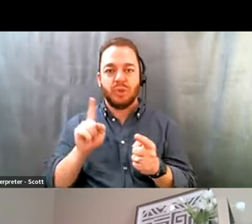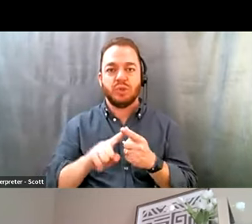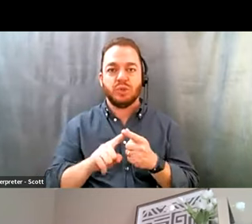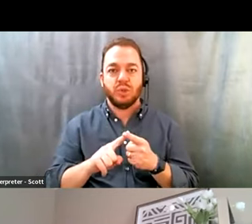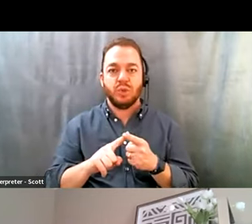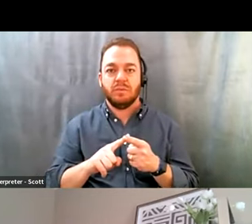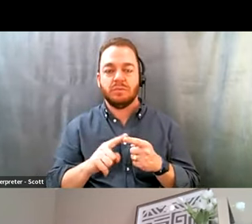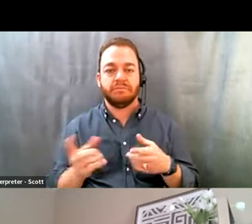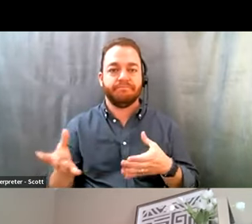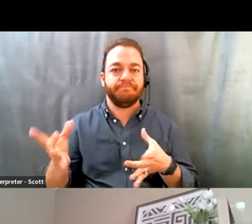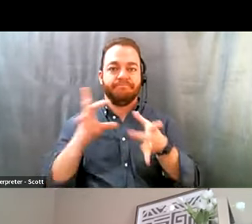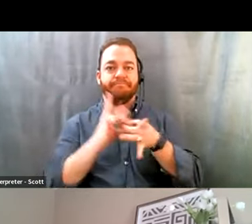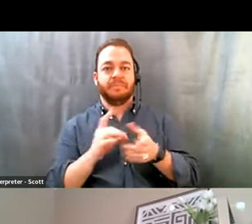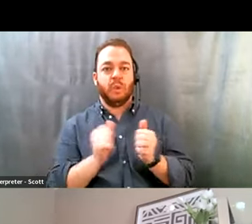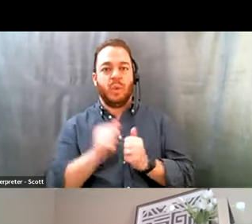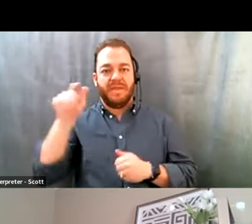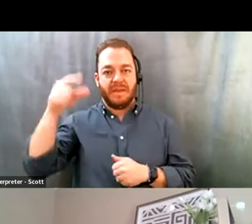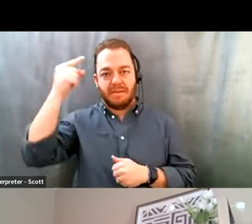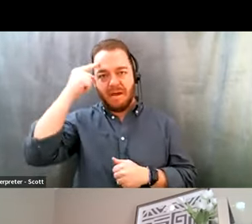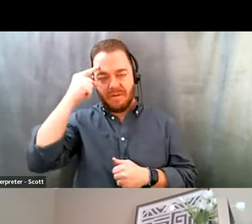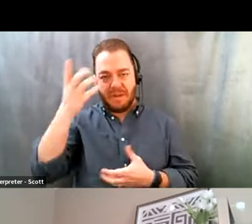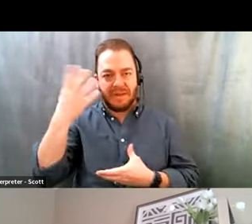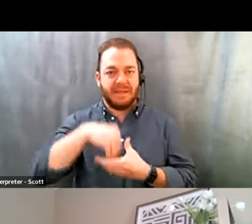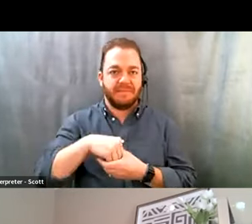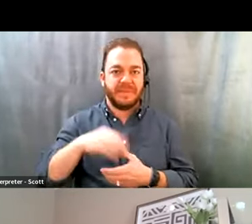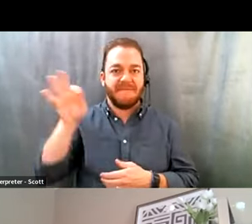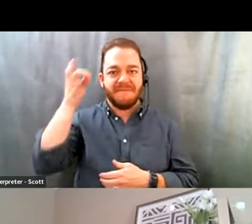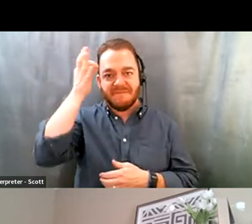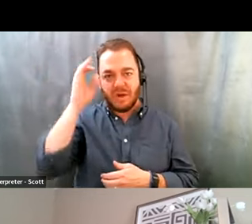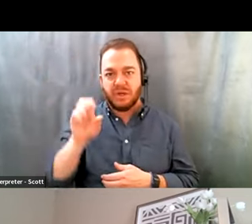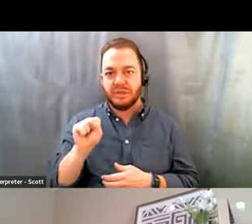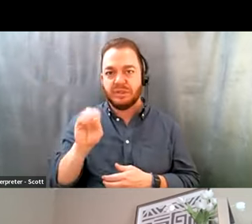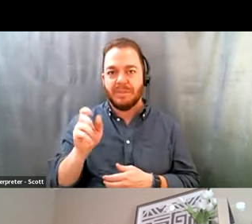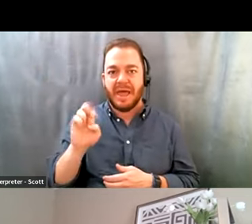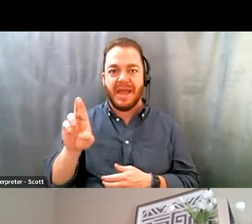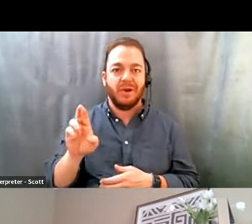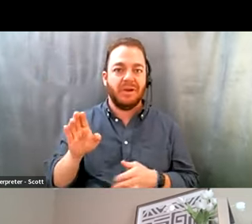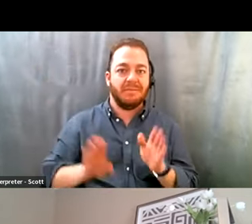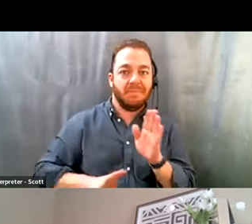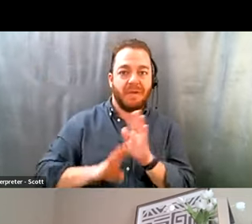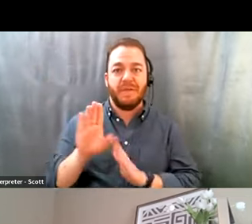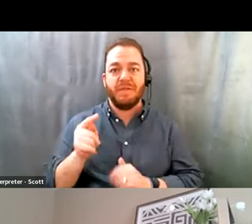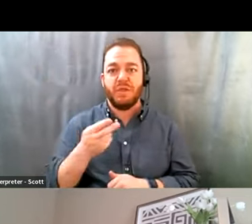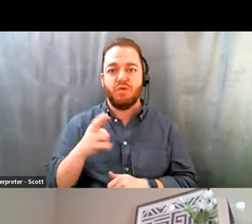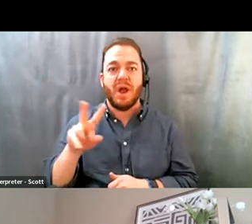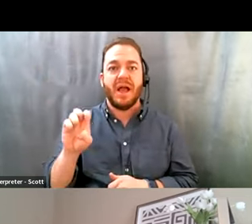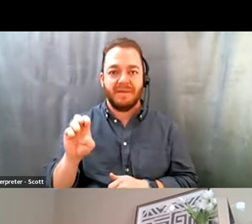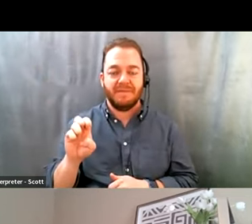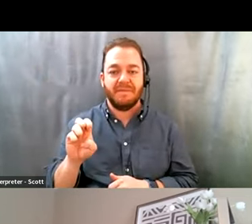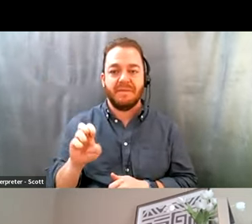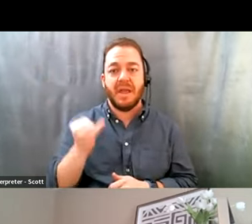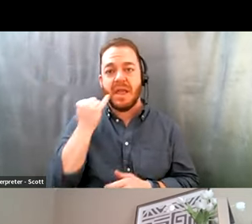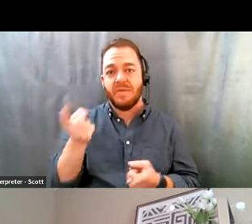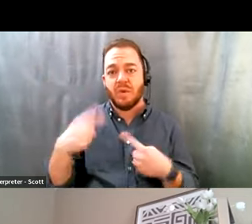the government and engage in the federal supplier base and thrive in the federal supplier base. So if you're coming in as a